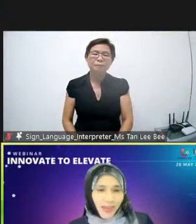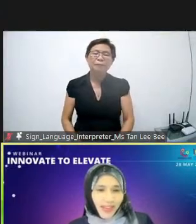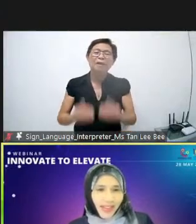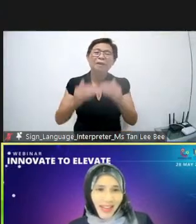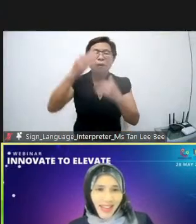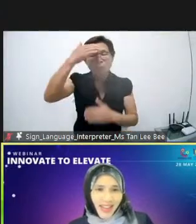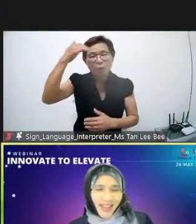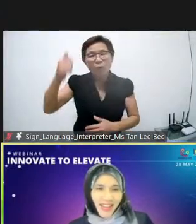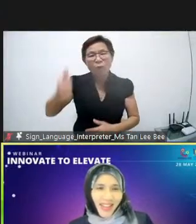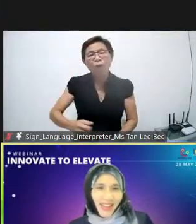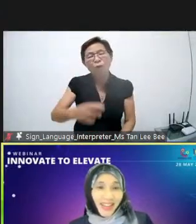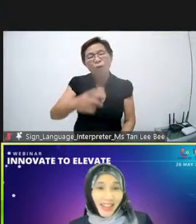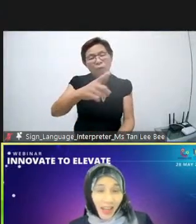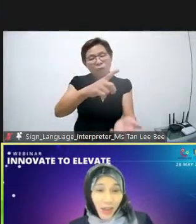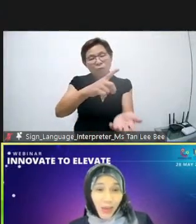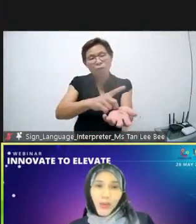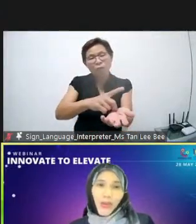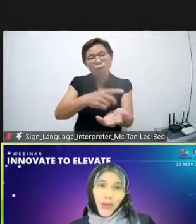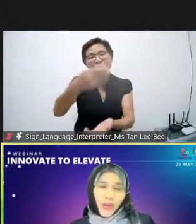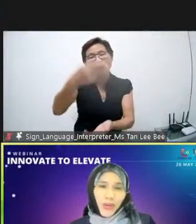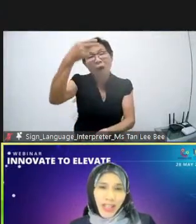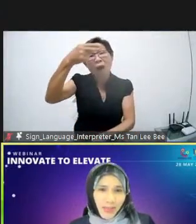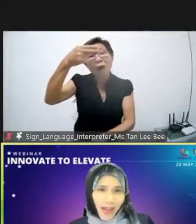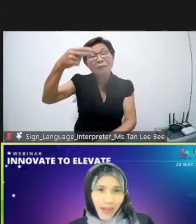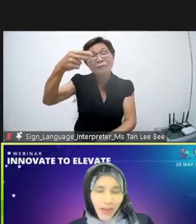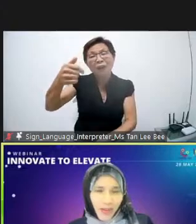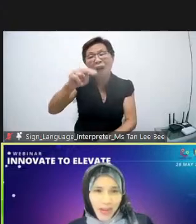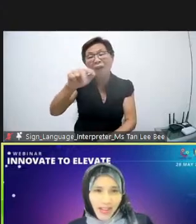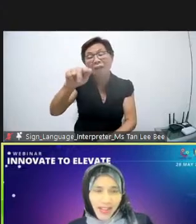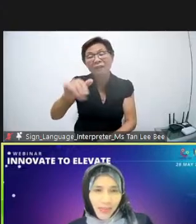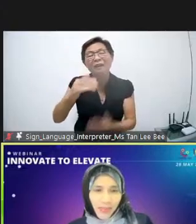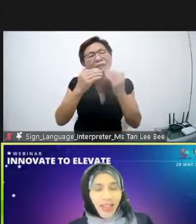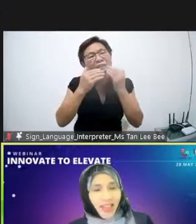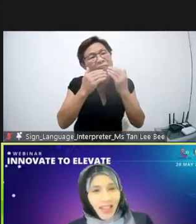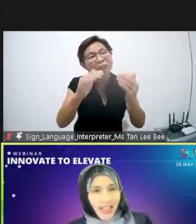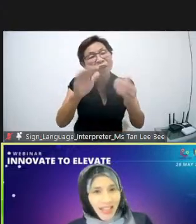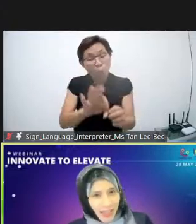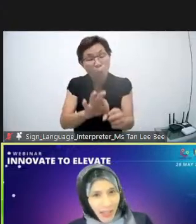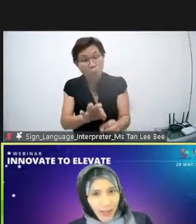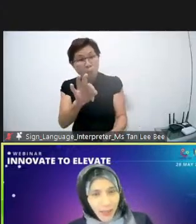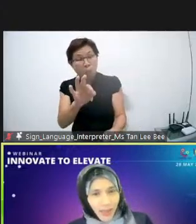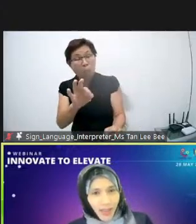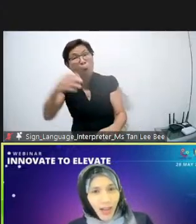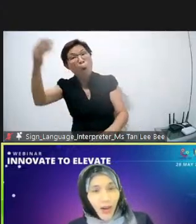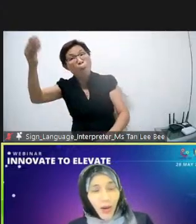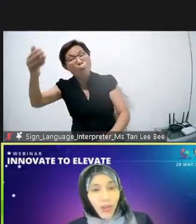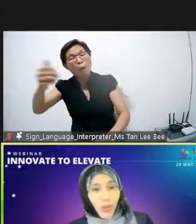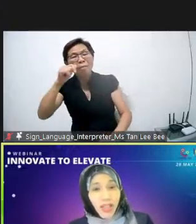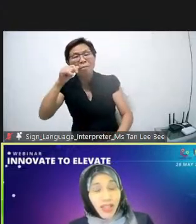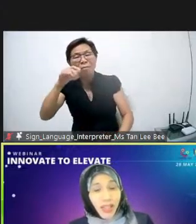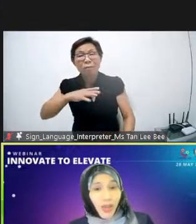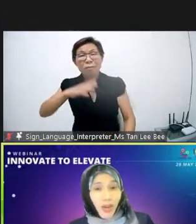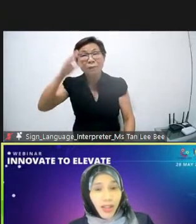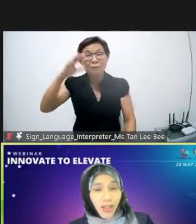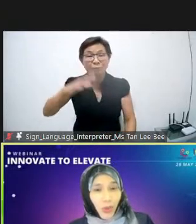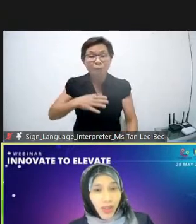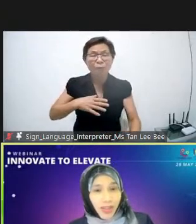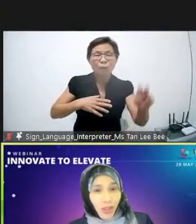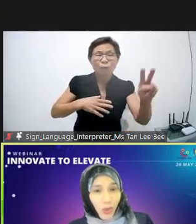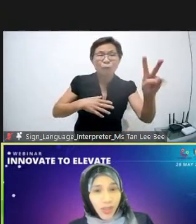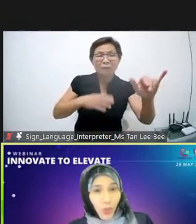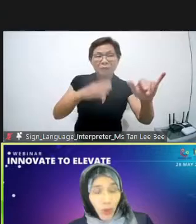Waalaikumsalam, Dr. Hajah Hanani, and thank you for your inspiring remarks. Ladies and gentlemen, on 26